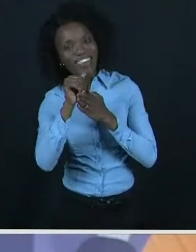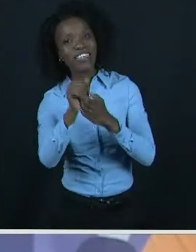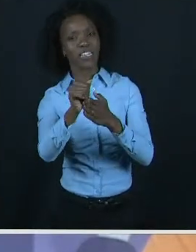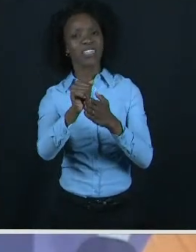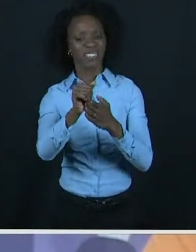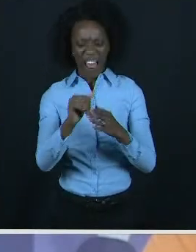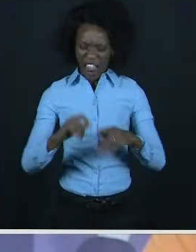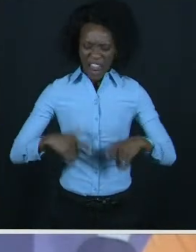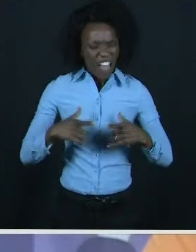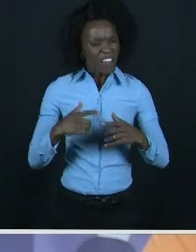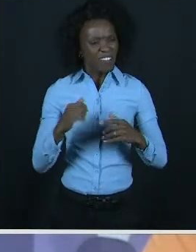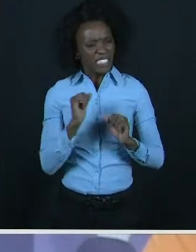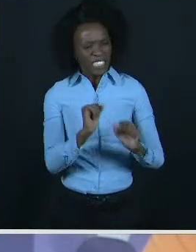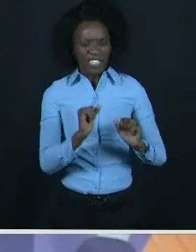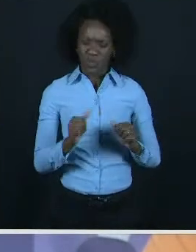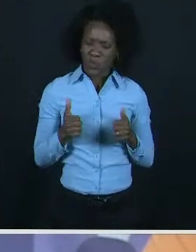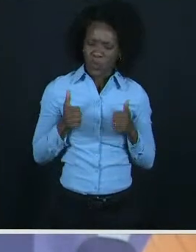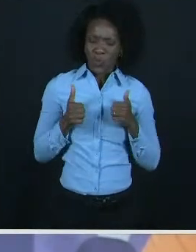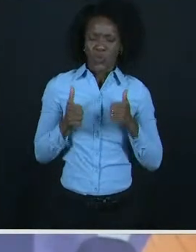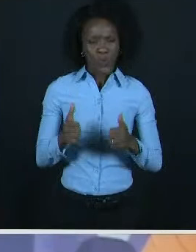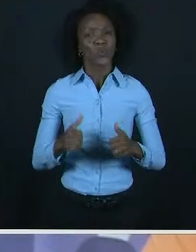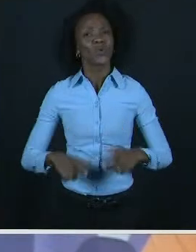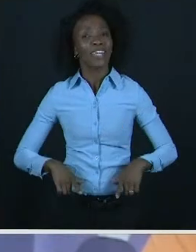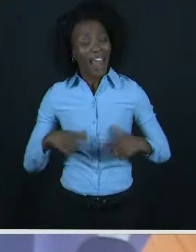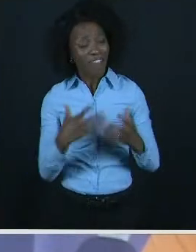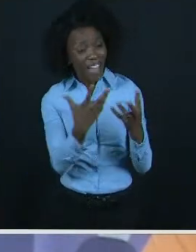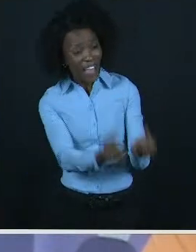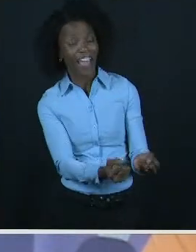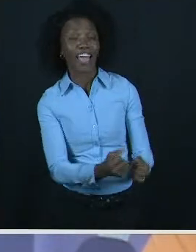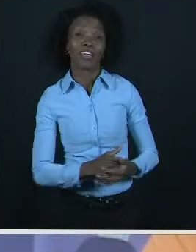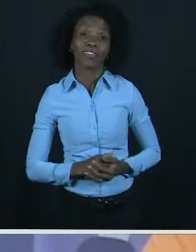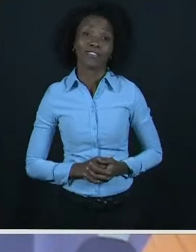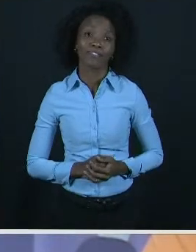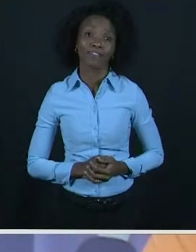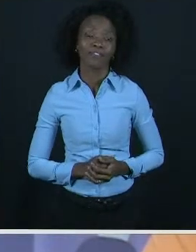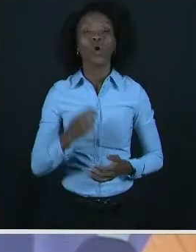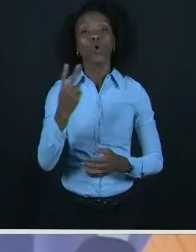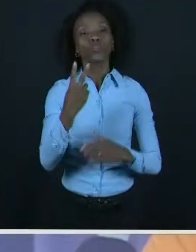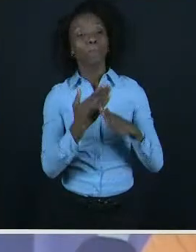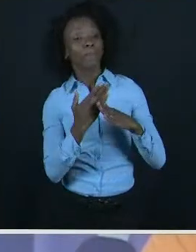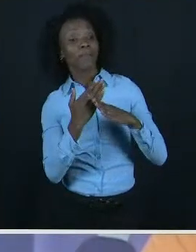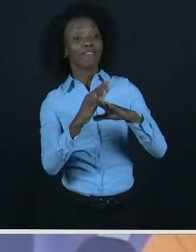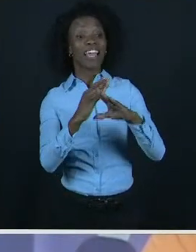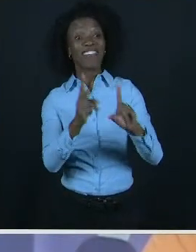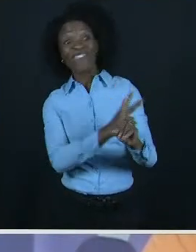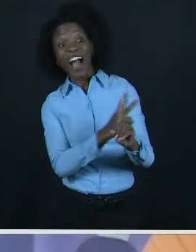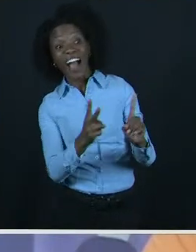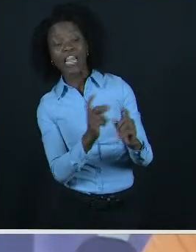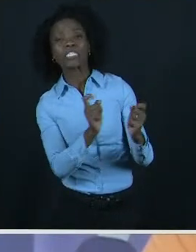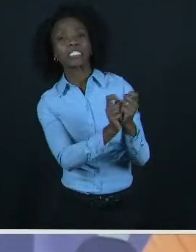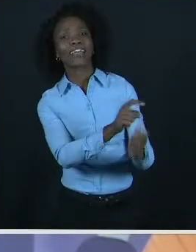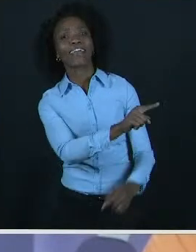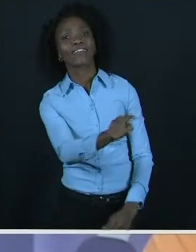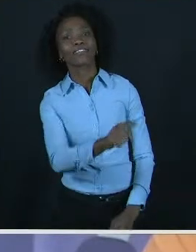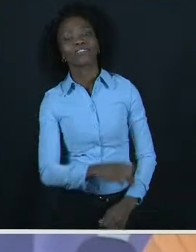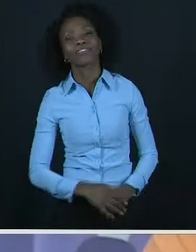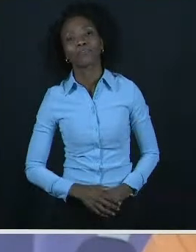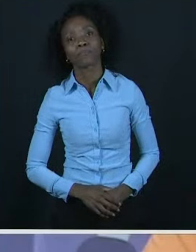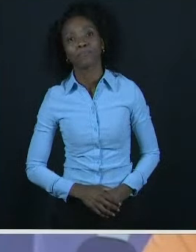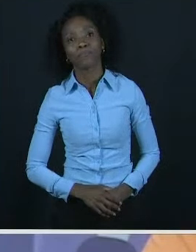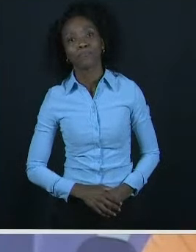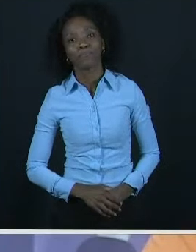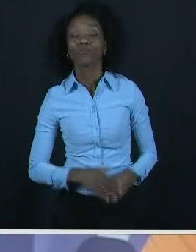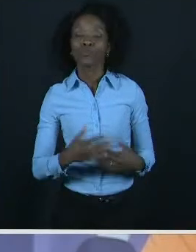respectable lives. It is about preventing violence against women, no doubt. It is in the area